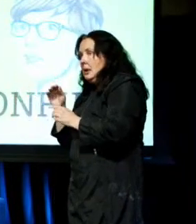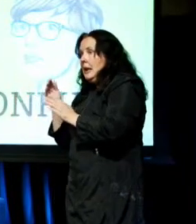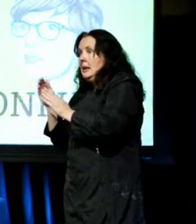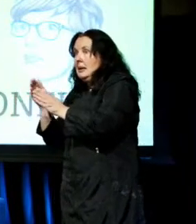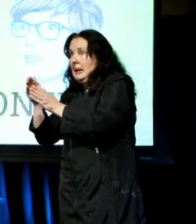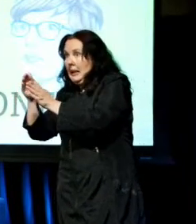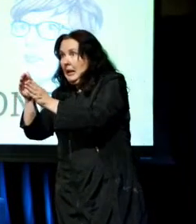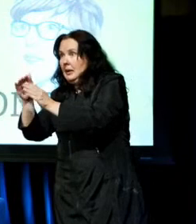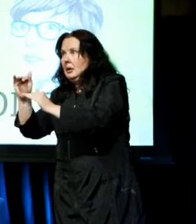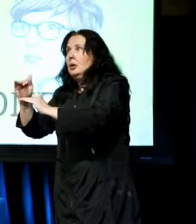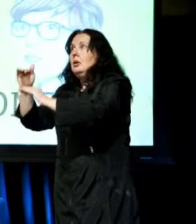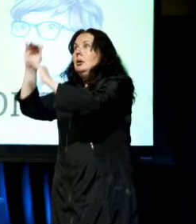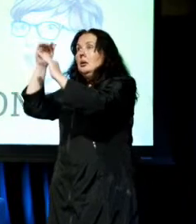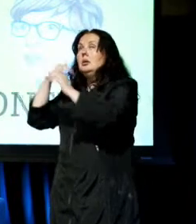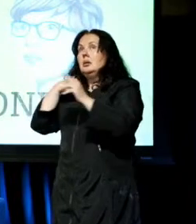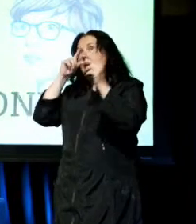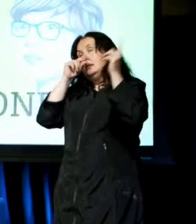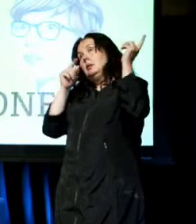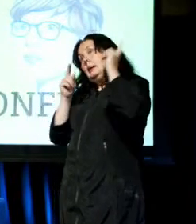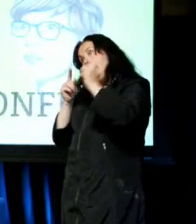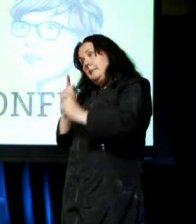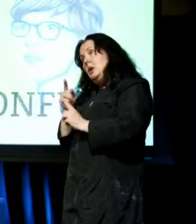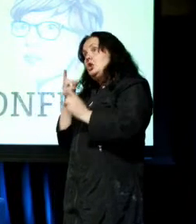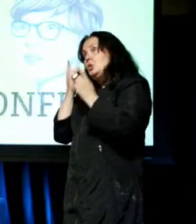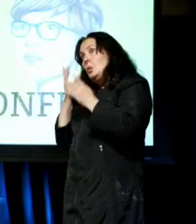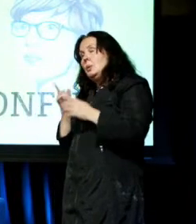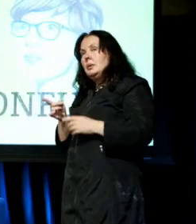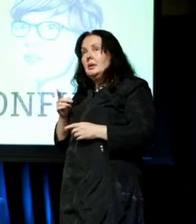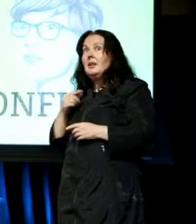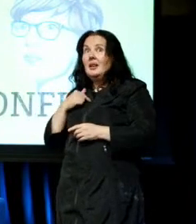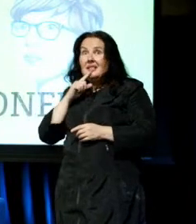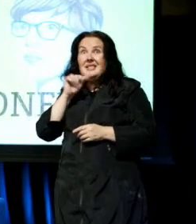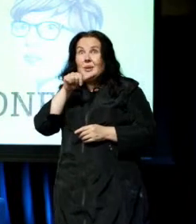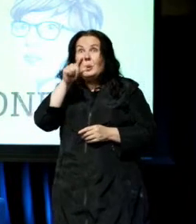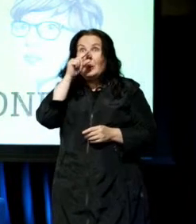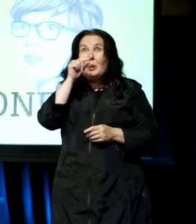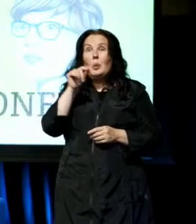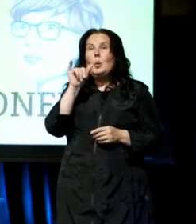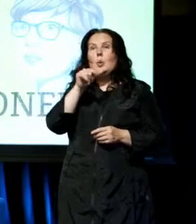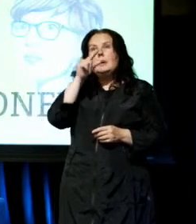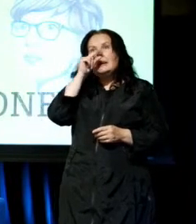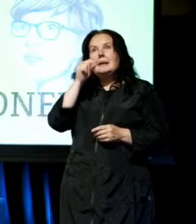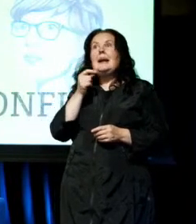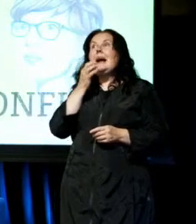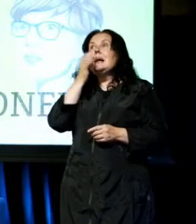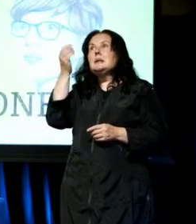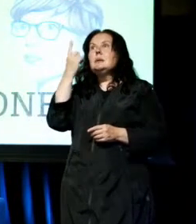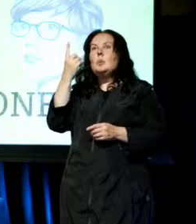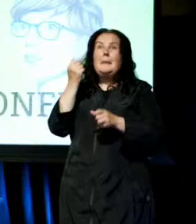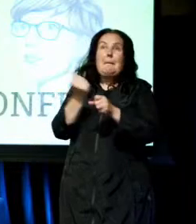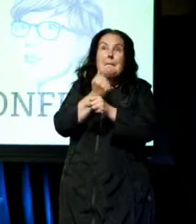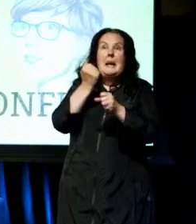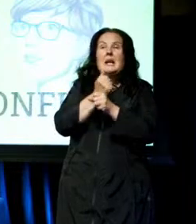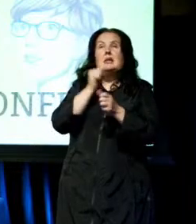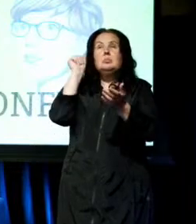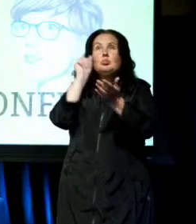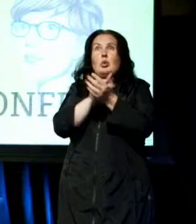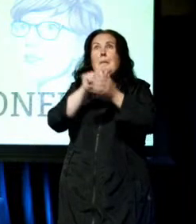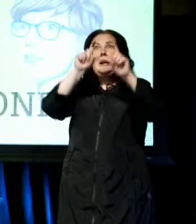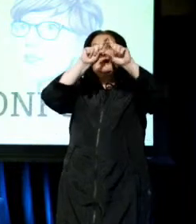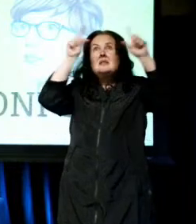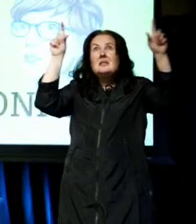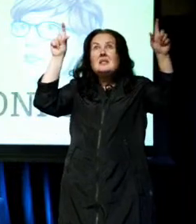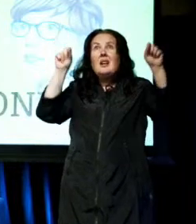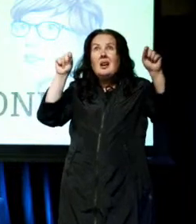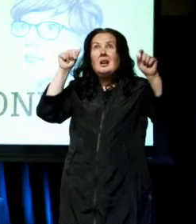corridor. I can come down there and show you. And I'm like, you could... or you could get someone to make a decent sign that will